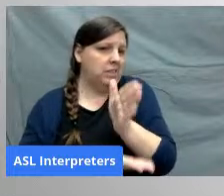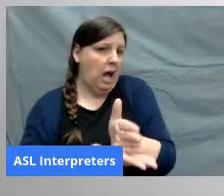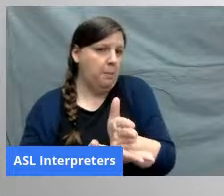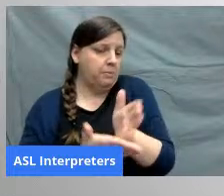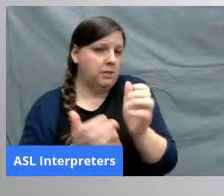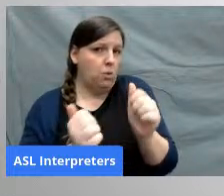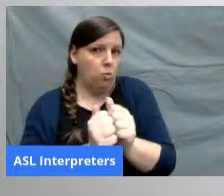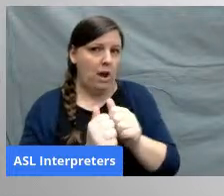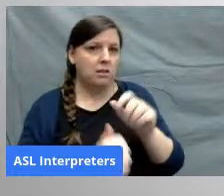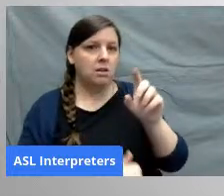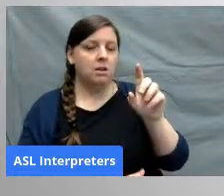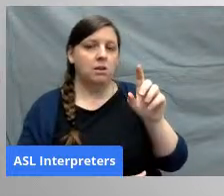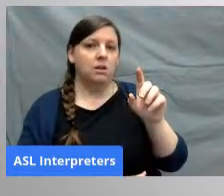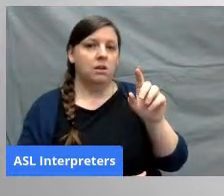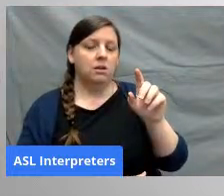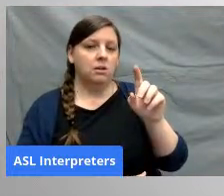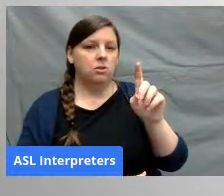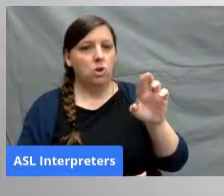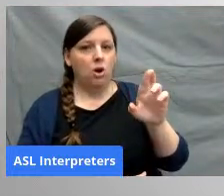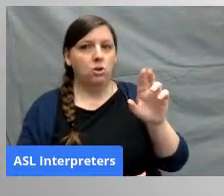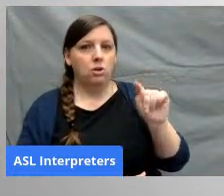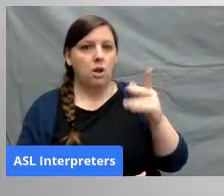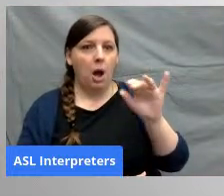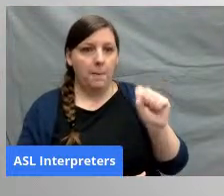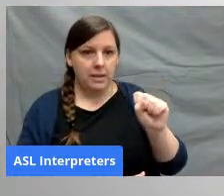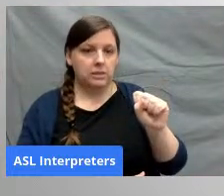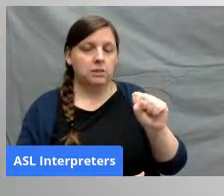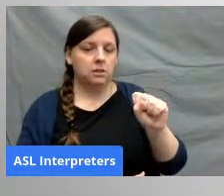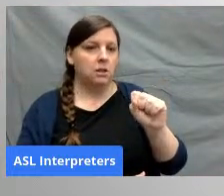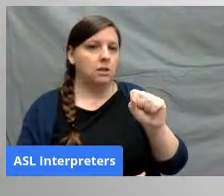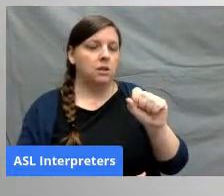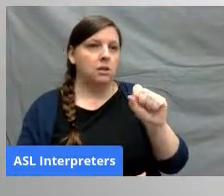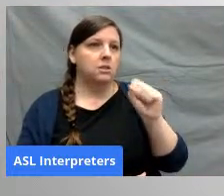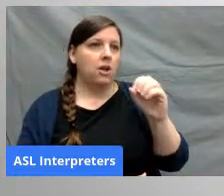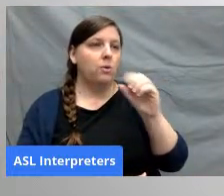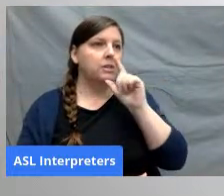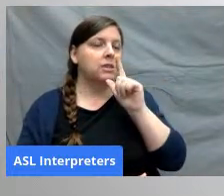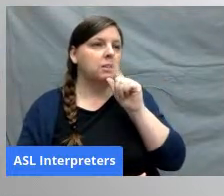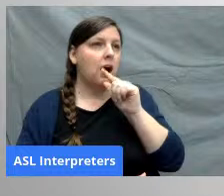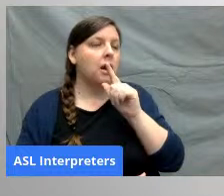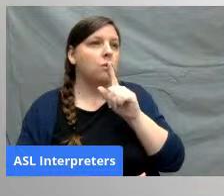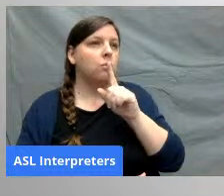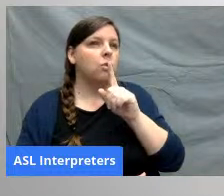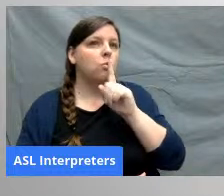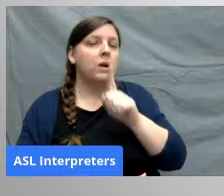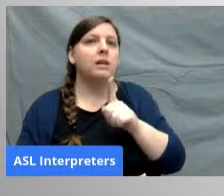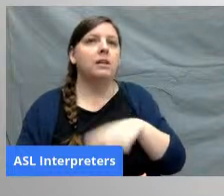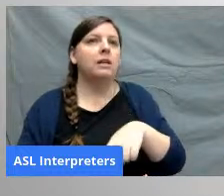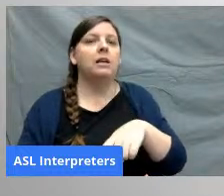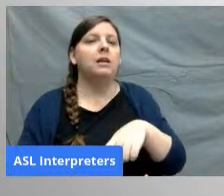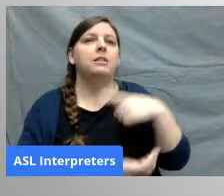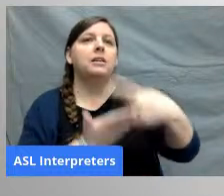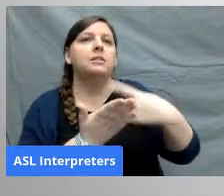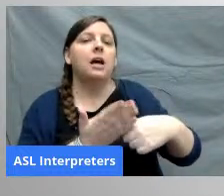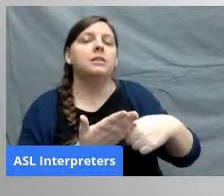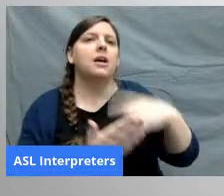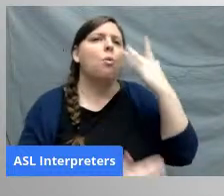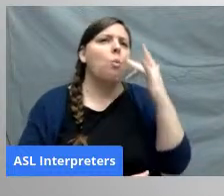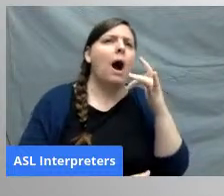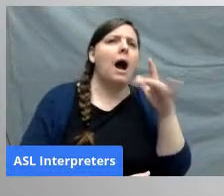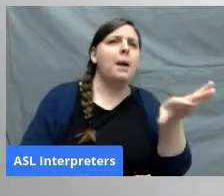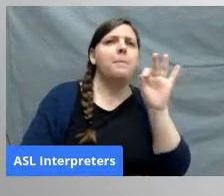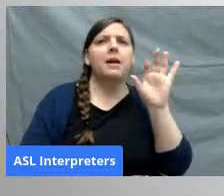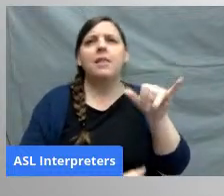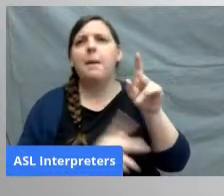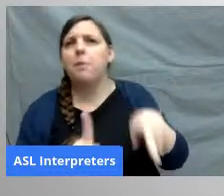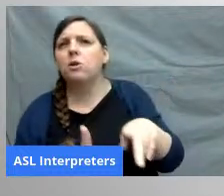necessary, it doesn't go into like who I think would be the perfect person in this position, or why is this person. So it's more